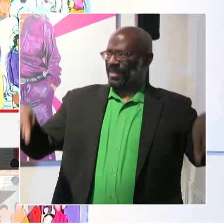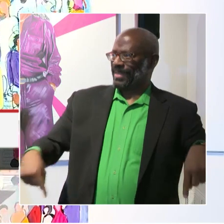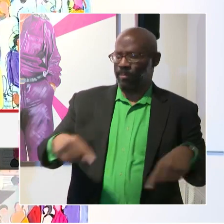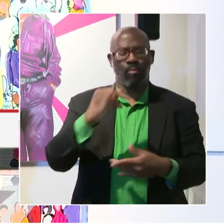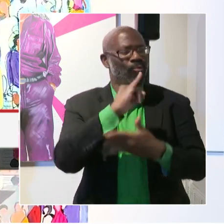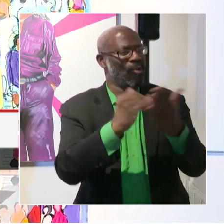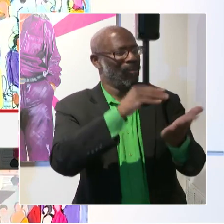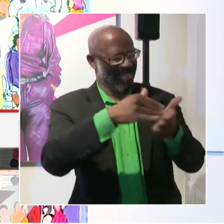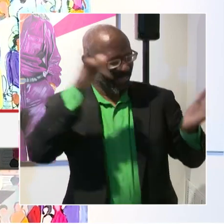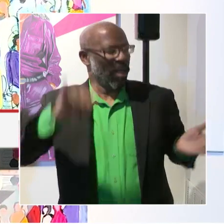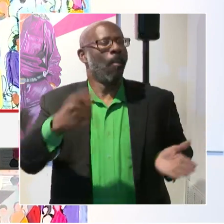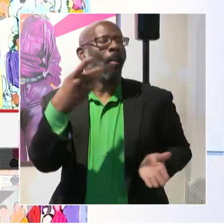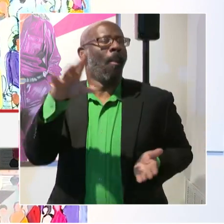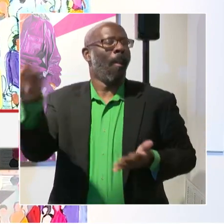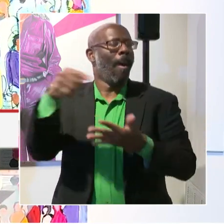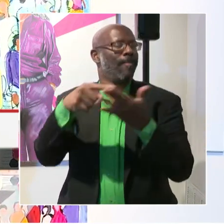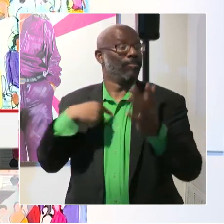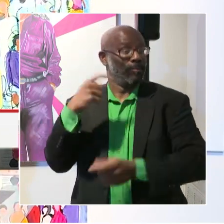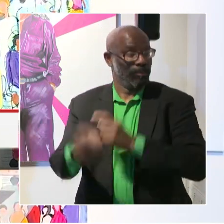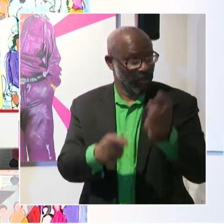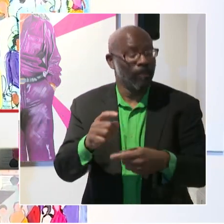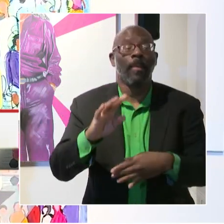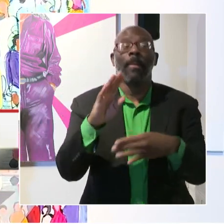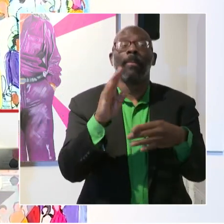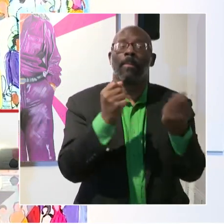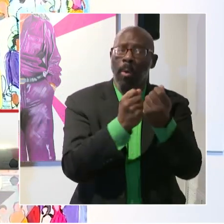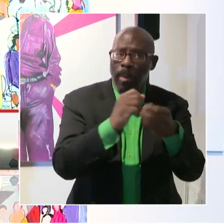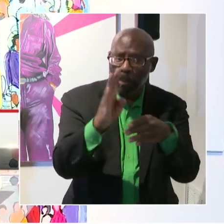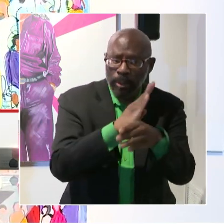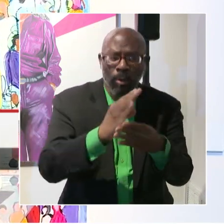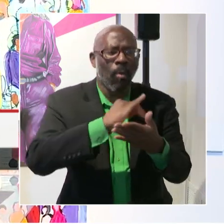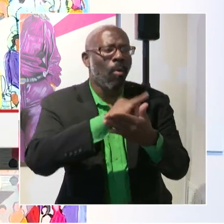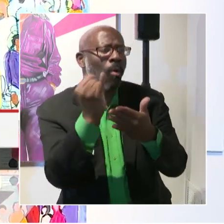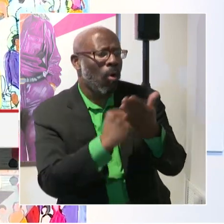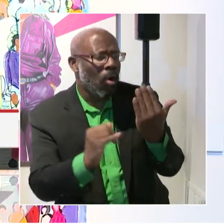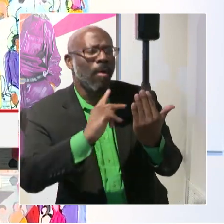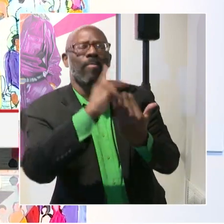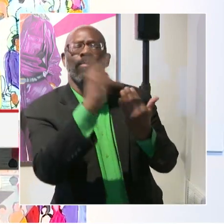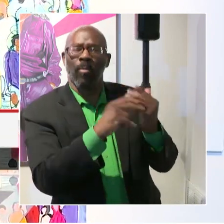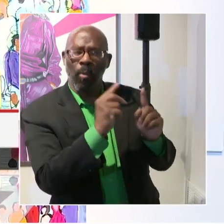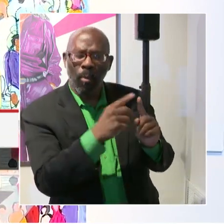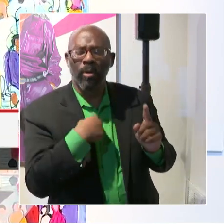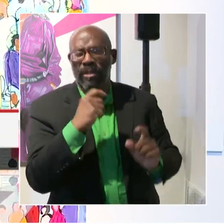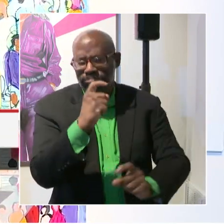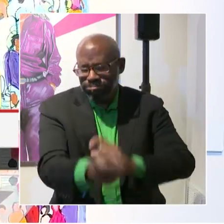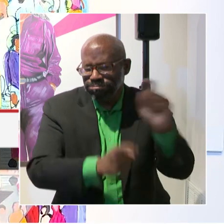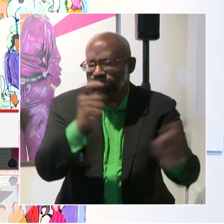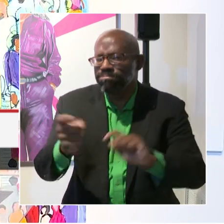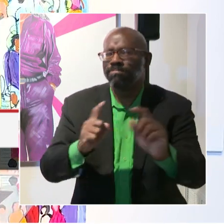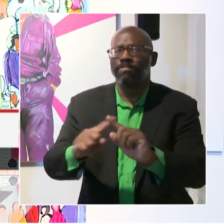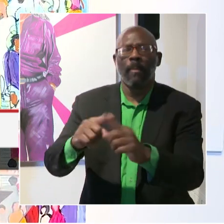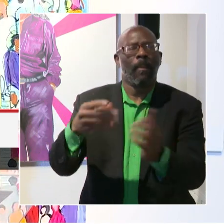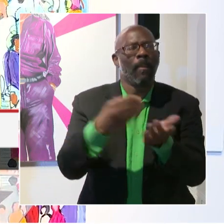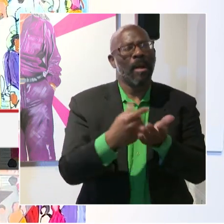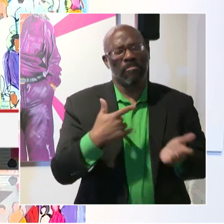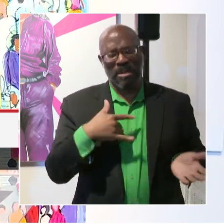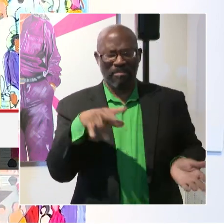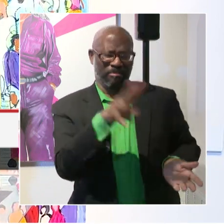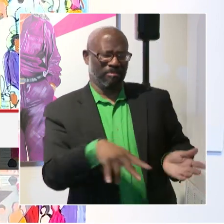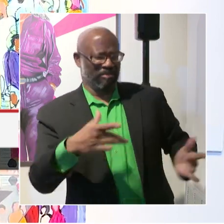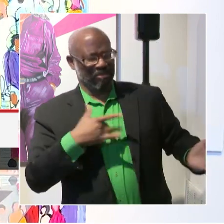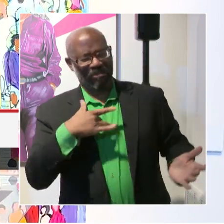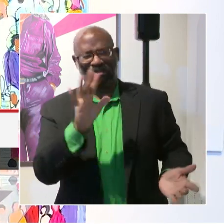grant programs have been able to fill the gap and make a difference, and we estimate that 2,200 jobs for